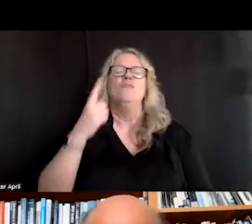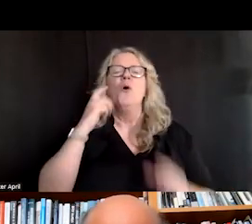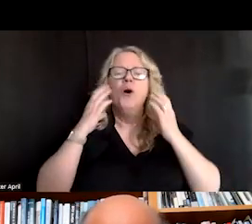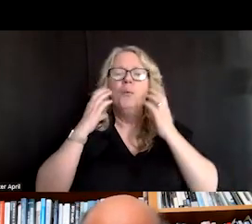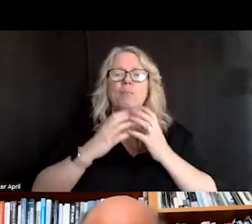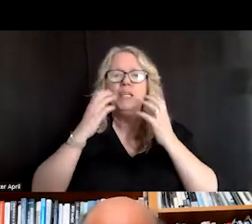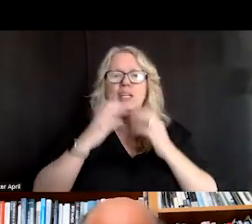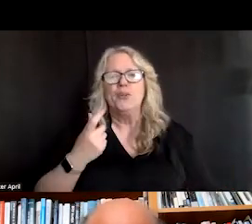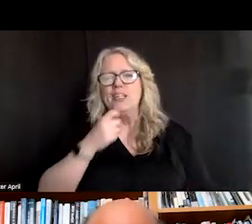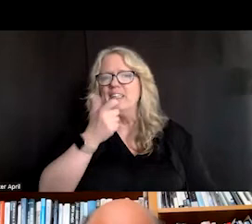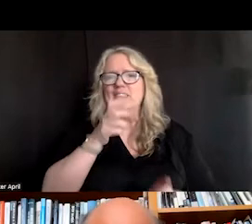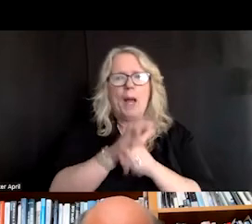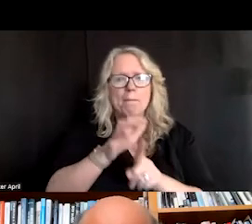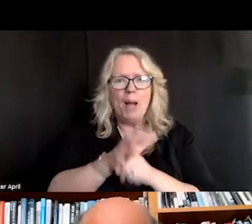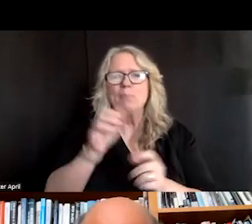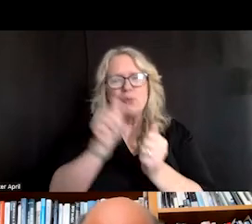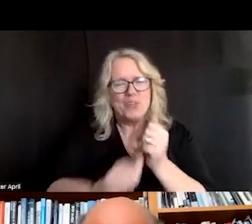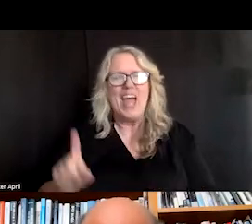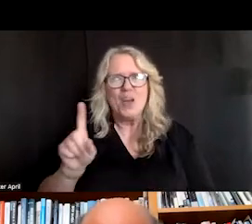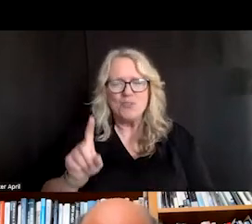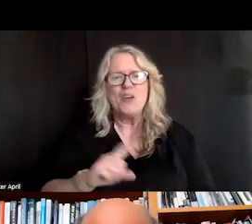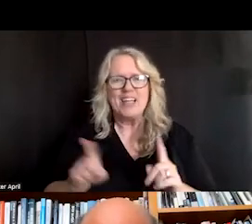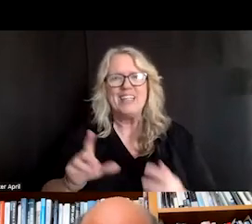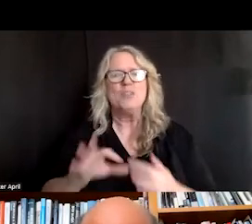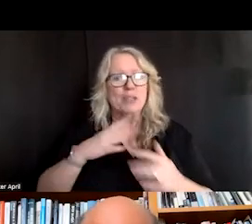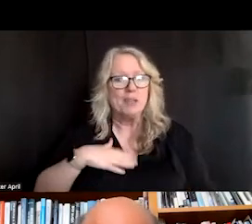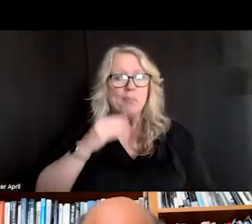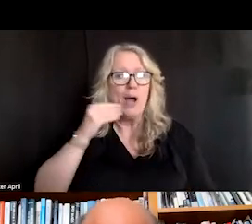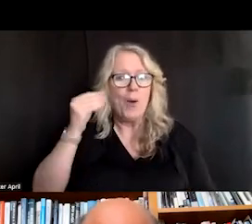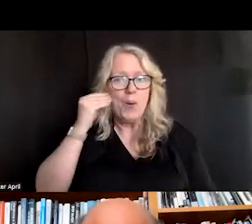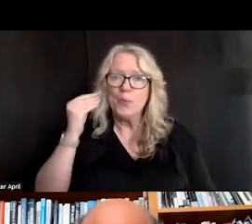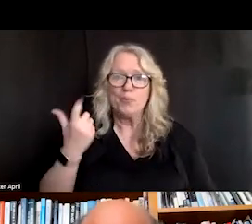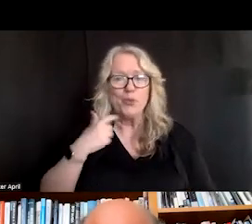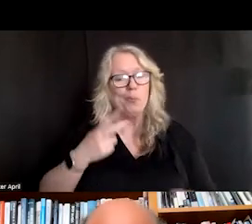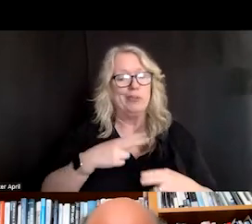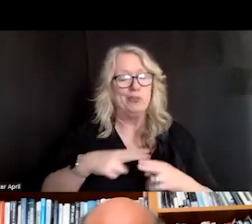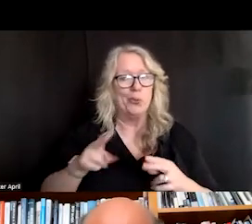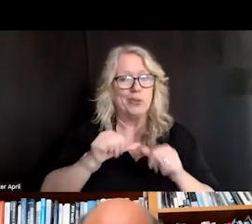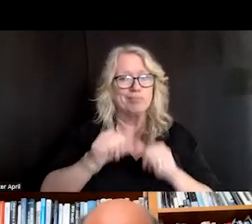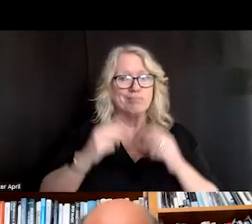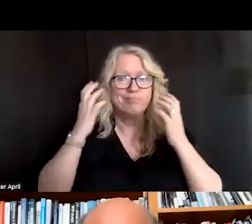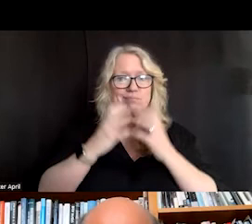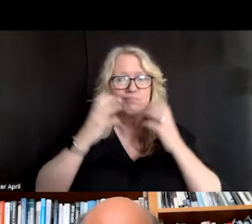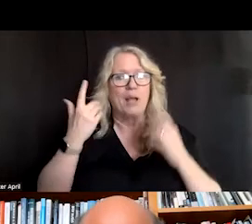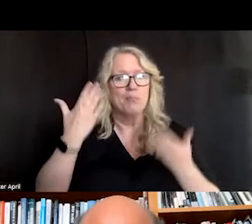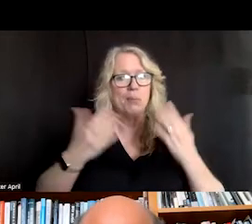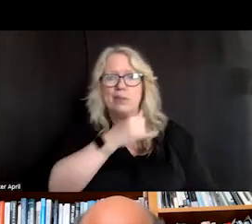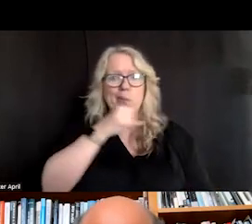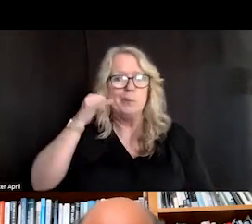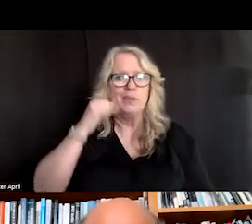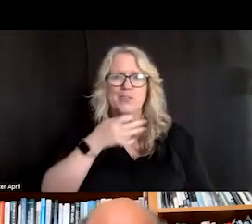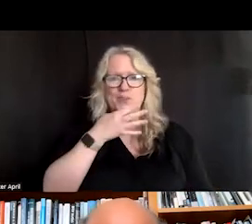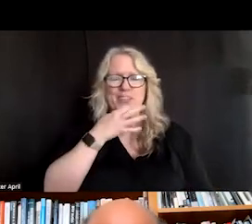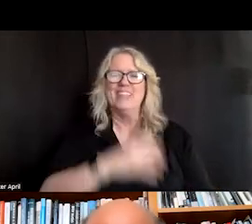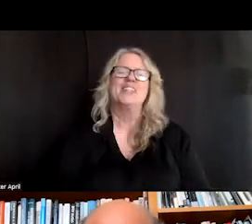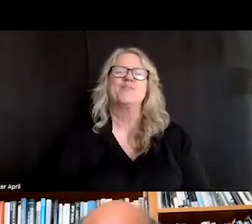not popular with everyone, especially on the home front. So it's going to be short-lived. I can tell you that right now.